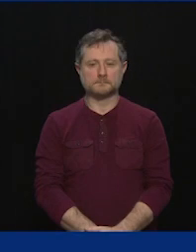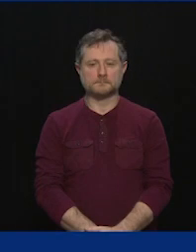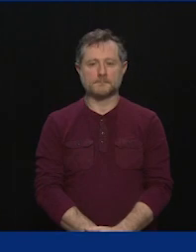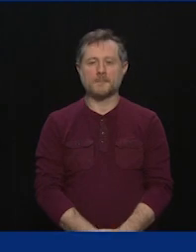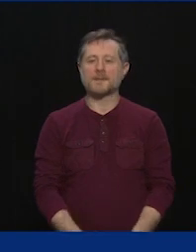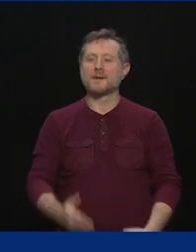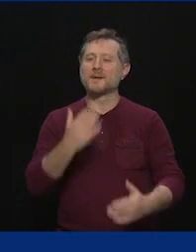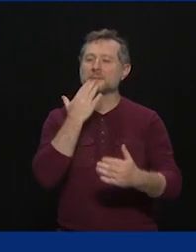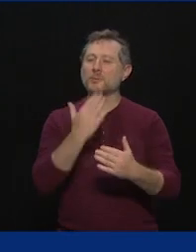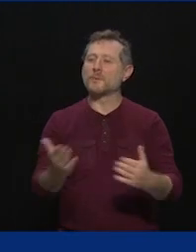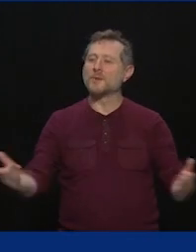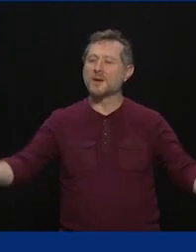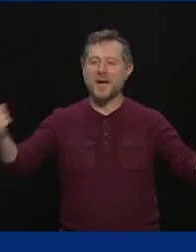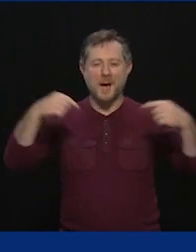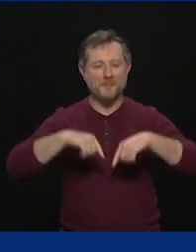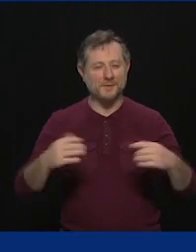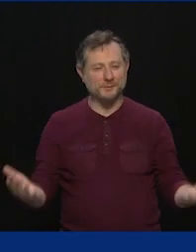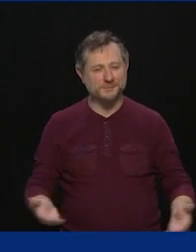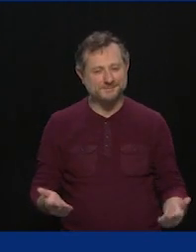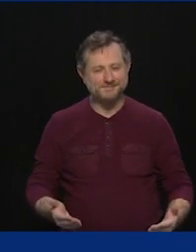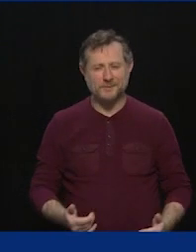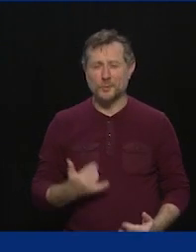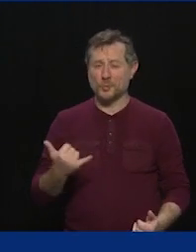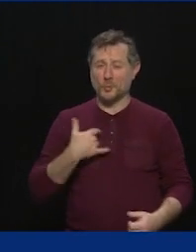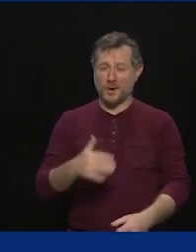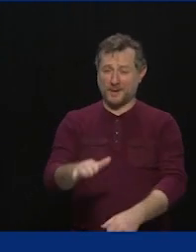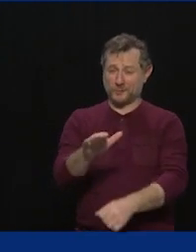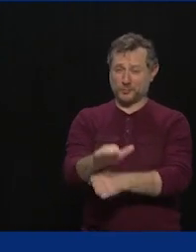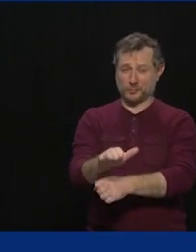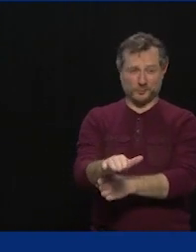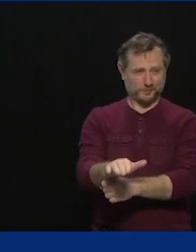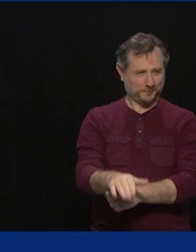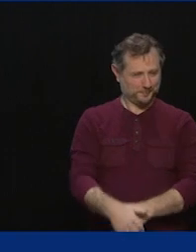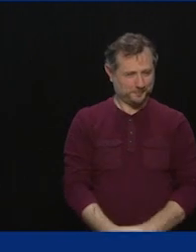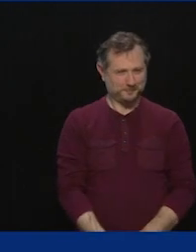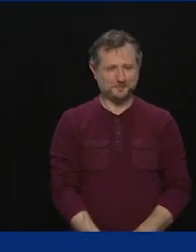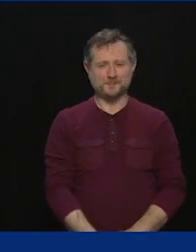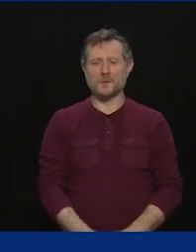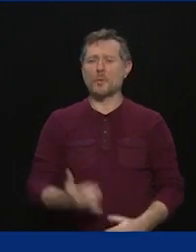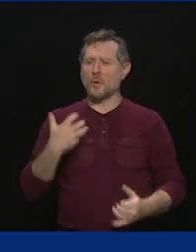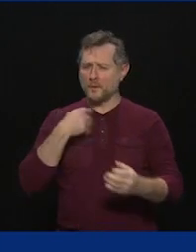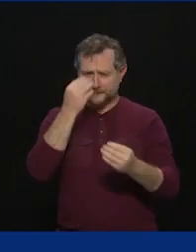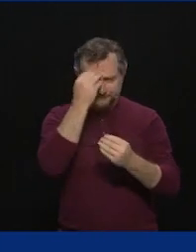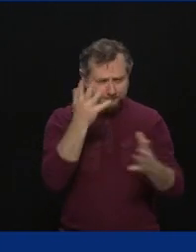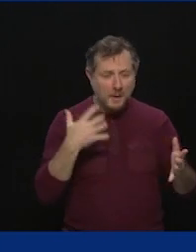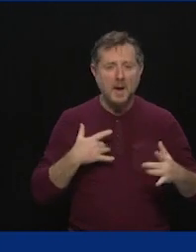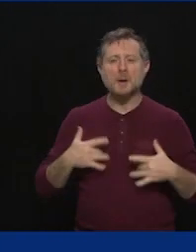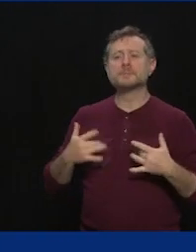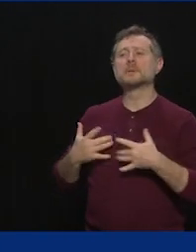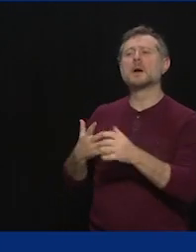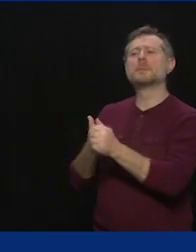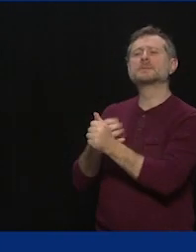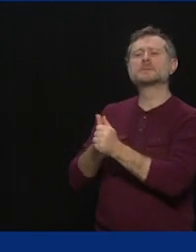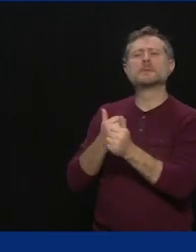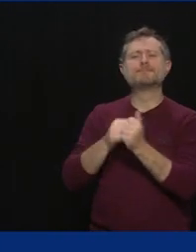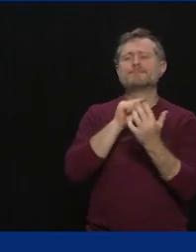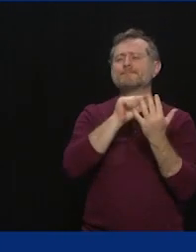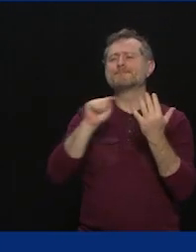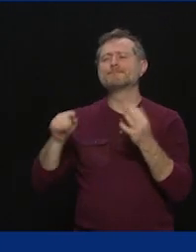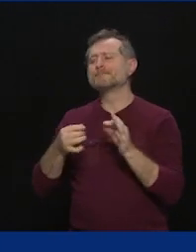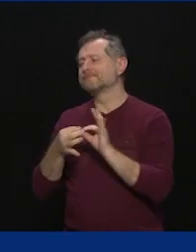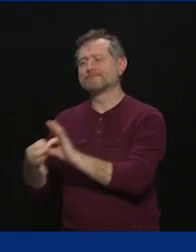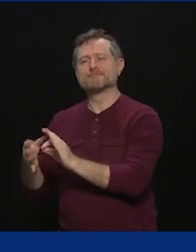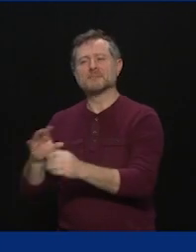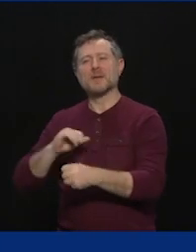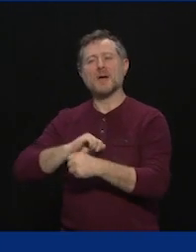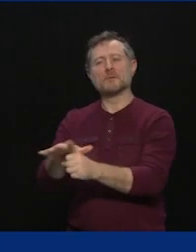Thank you all for coming out this afternoon. I wanted to give you an update on where we are with respect to COVID, and I so look forward